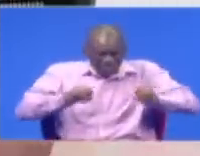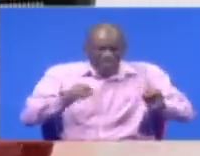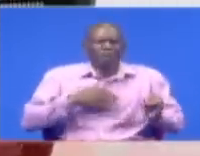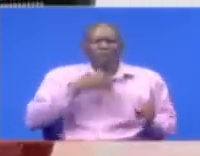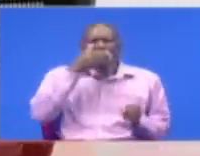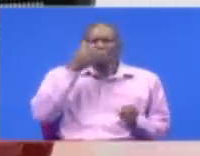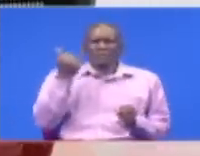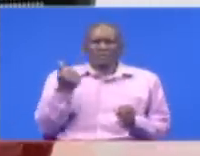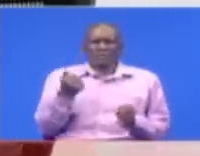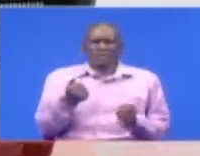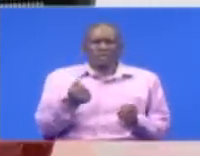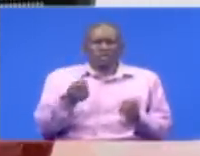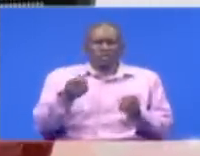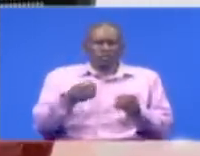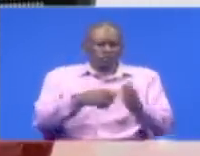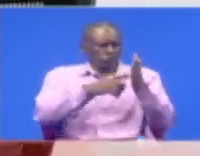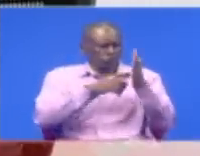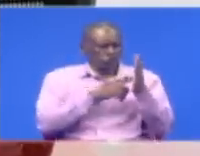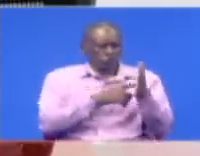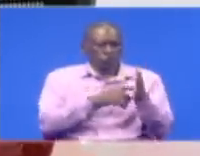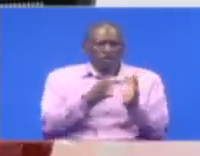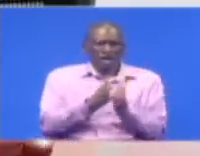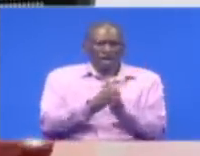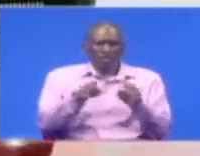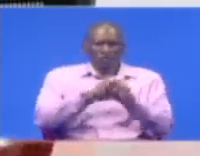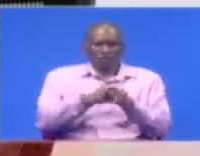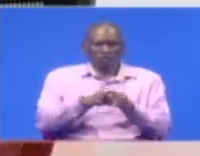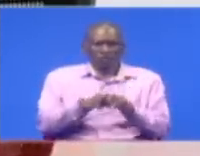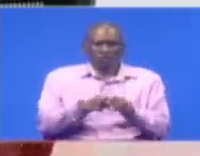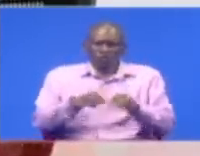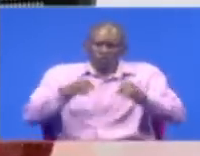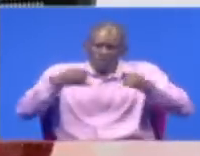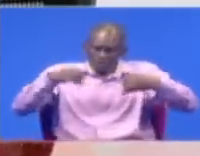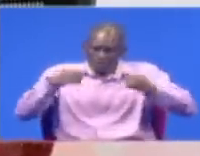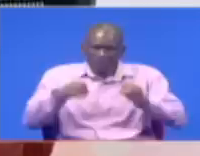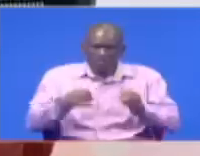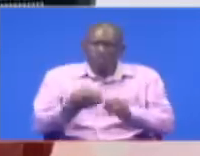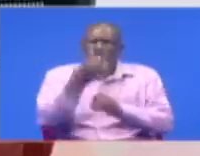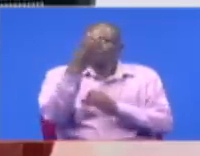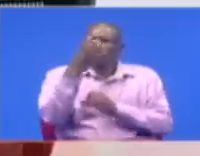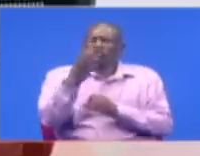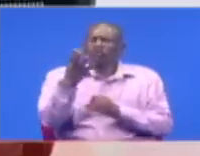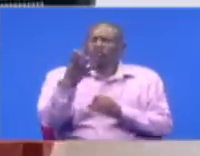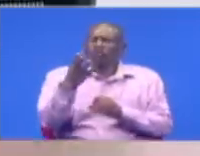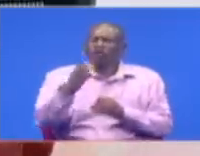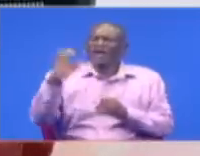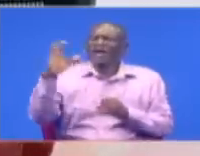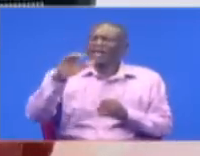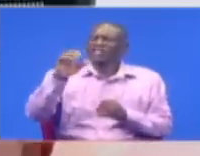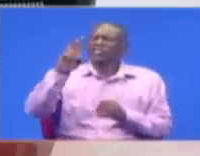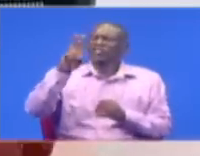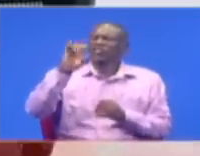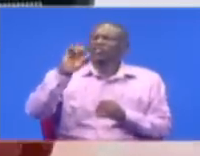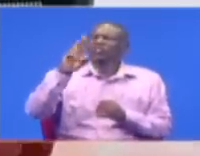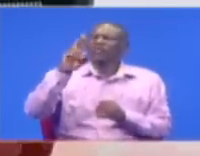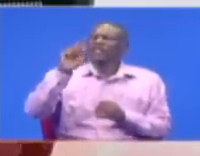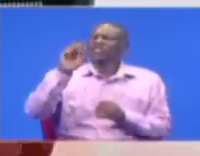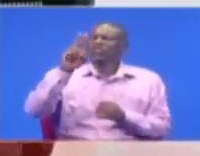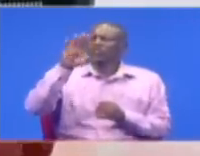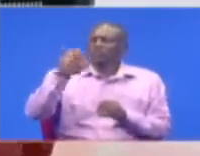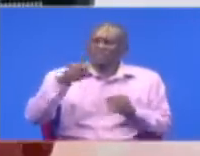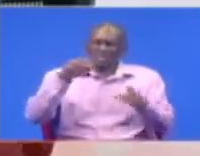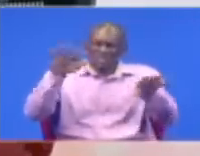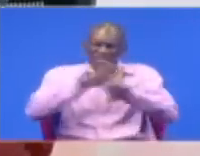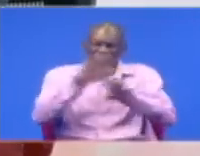best to manifest and to inculcate the four cardinal virtues in everything I do. Before